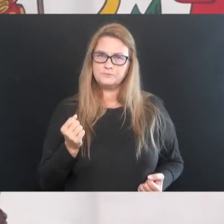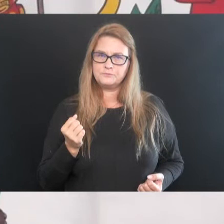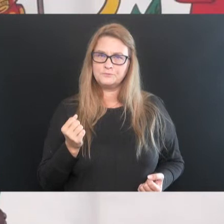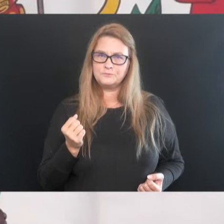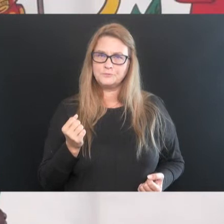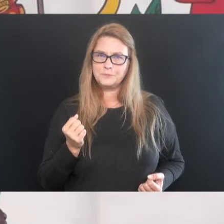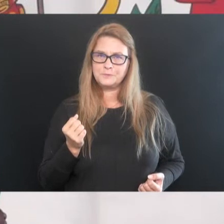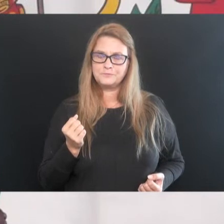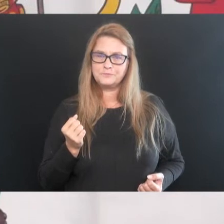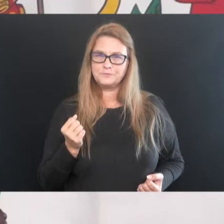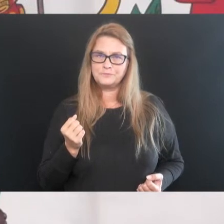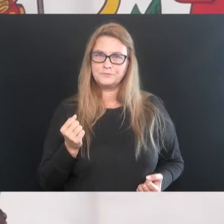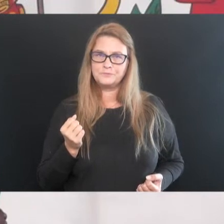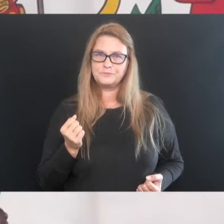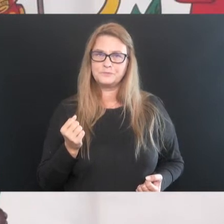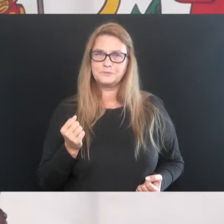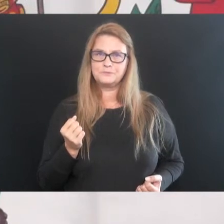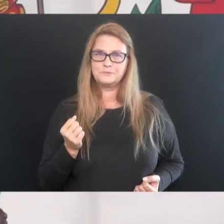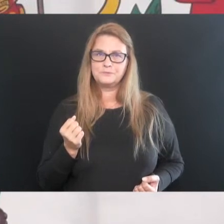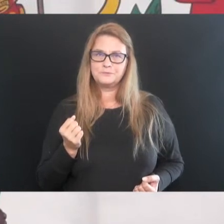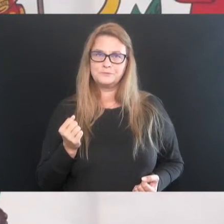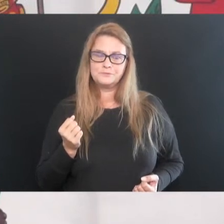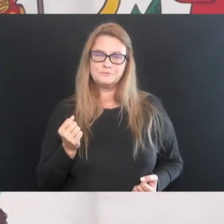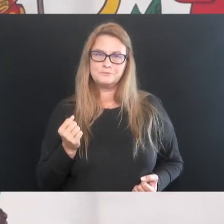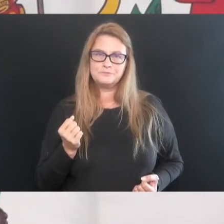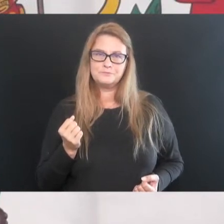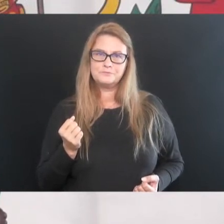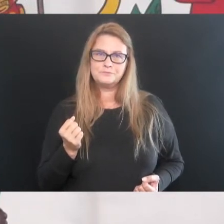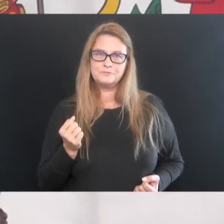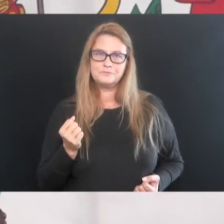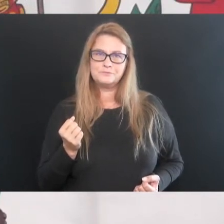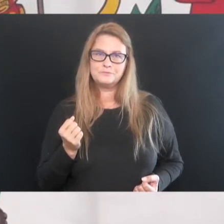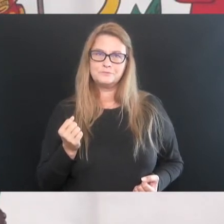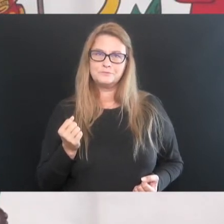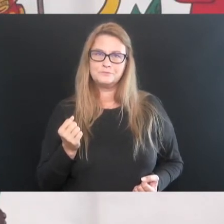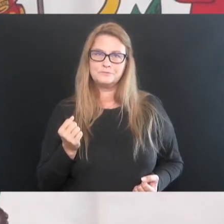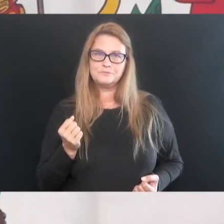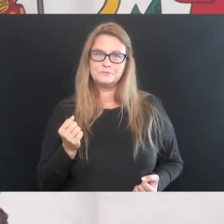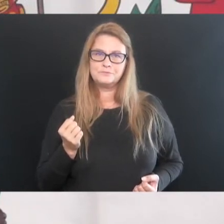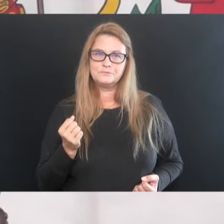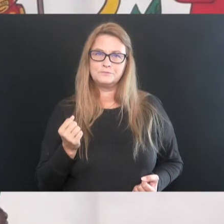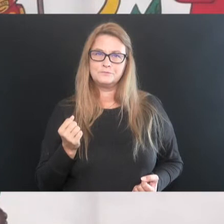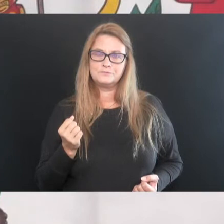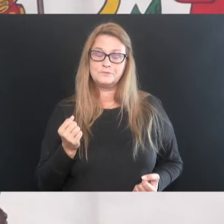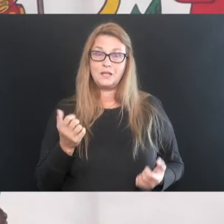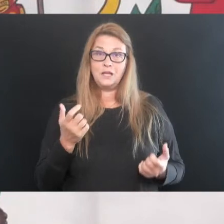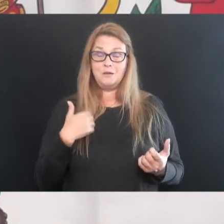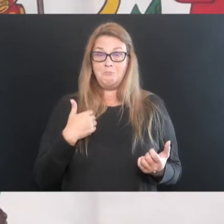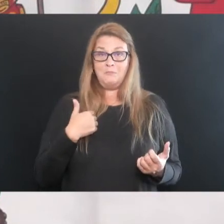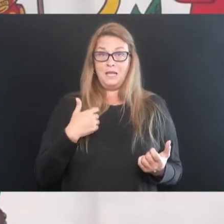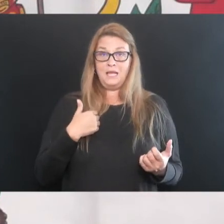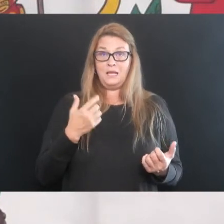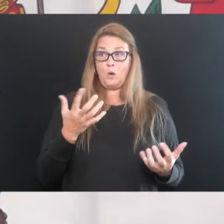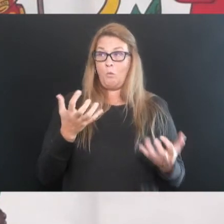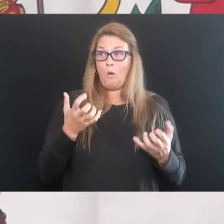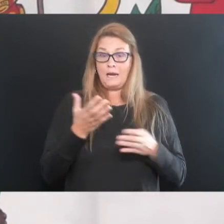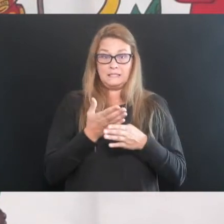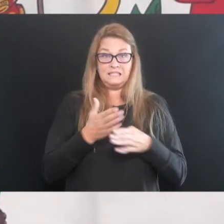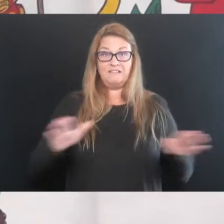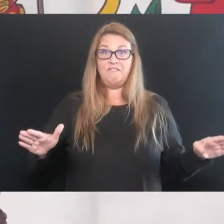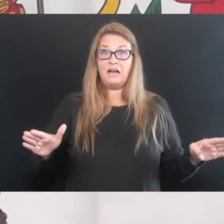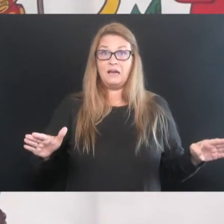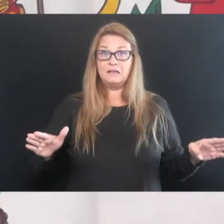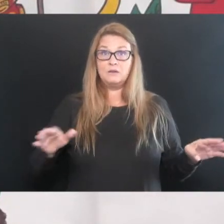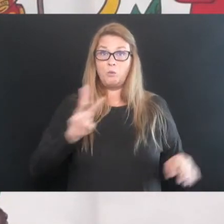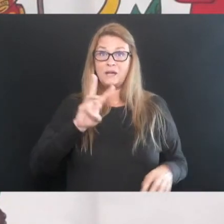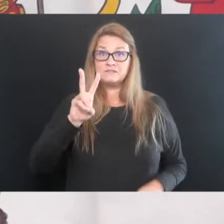and I've said this so many different times, fragmenting in every direction is not